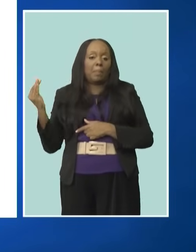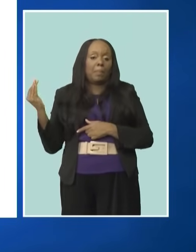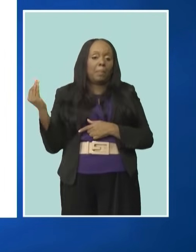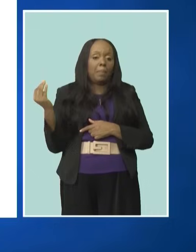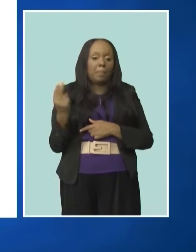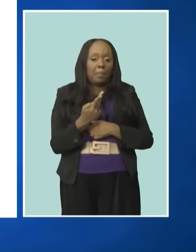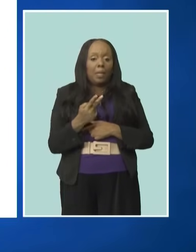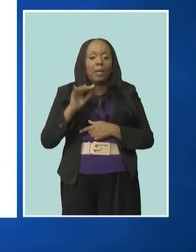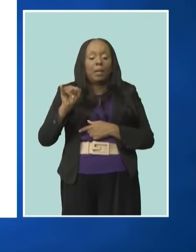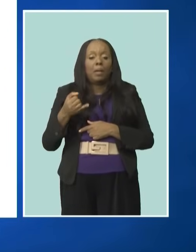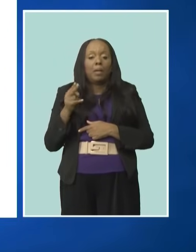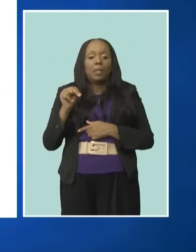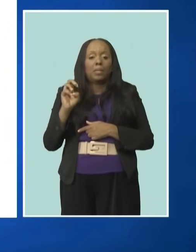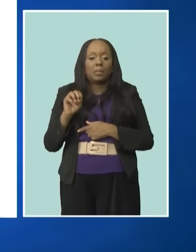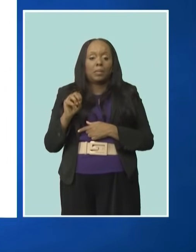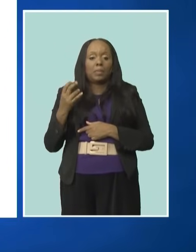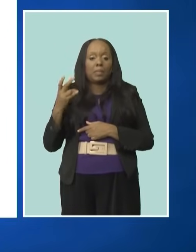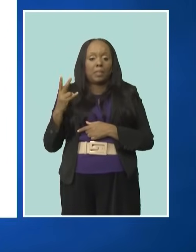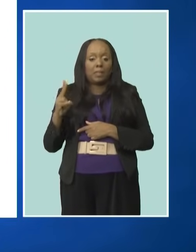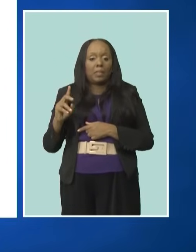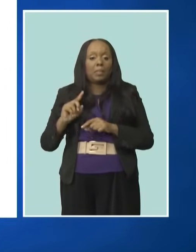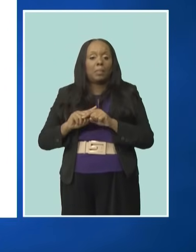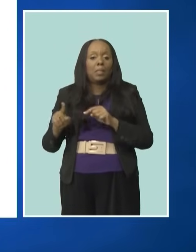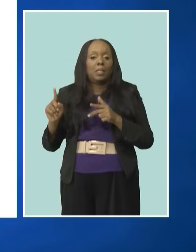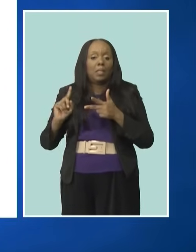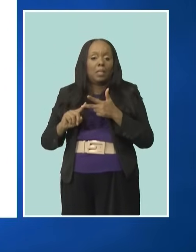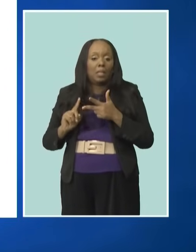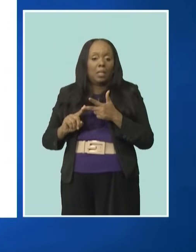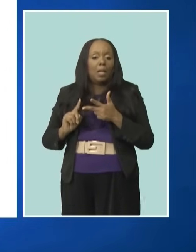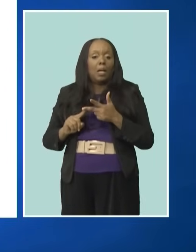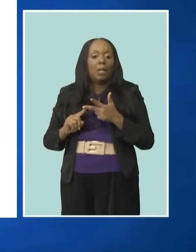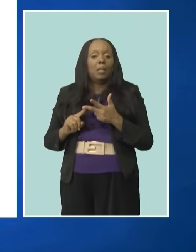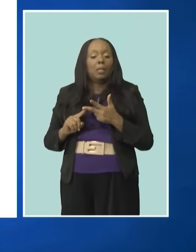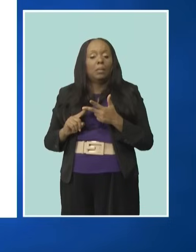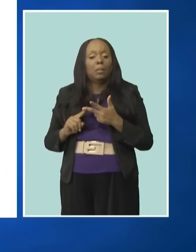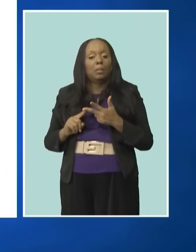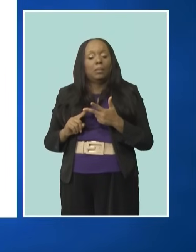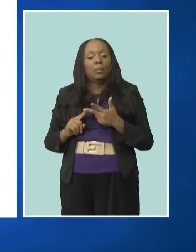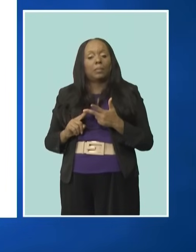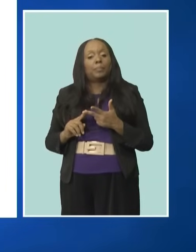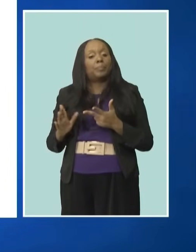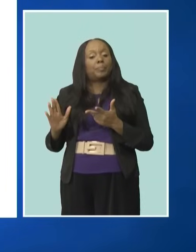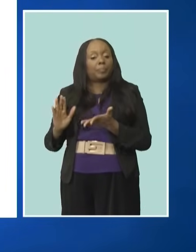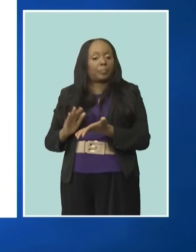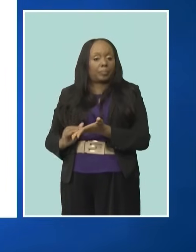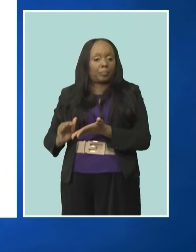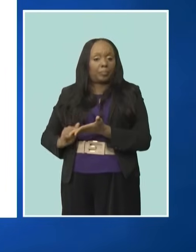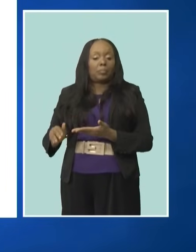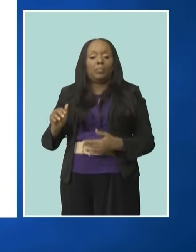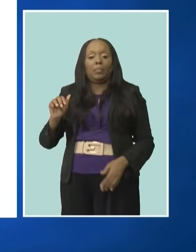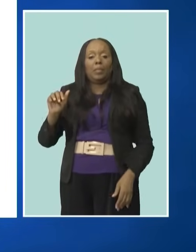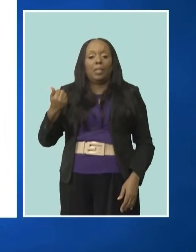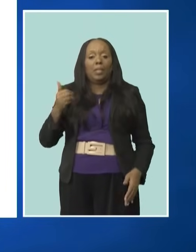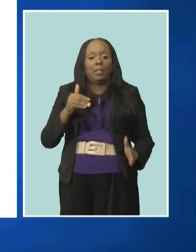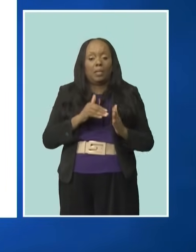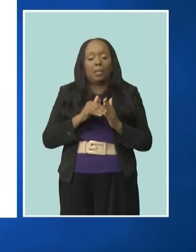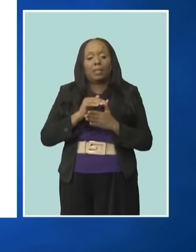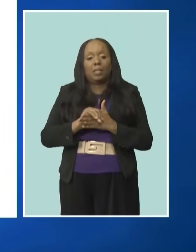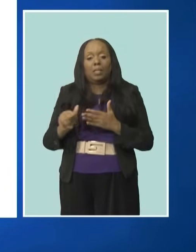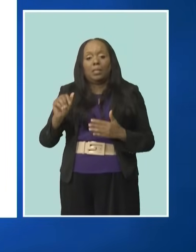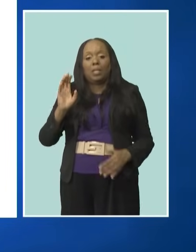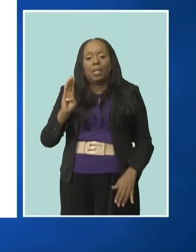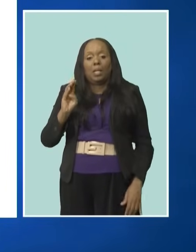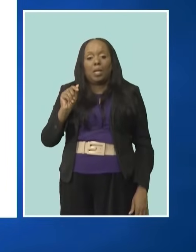D, B, and C courts on June 17th. Joseph, however, was granted $10,000 bail with